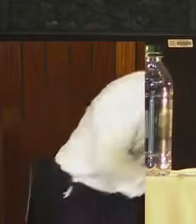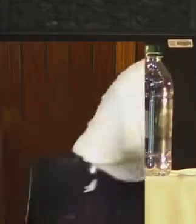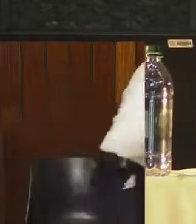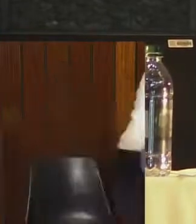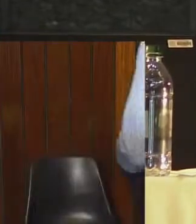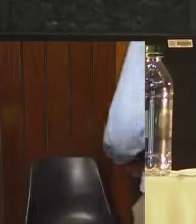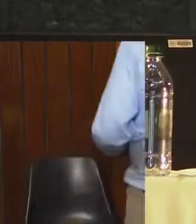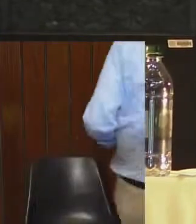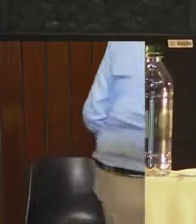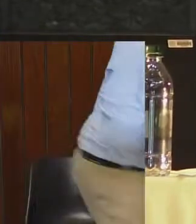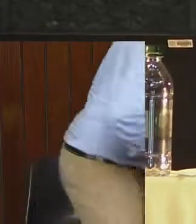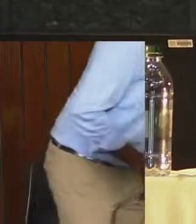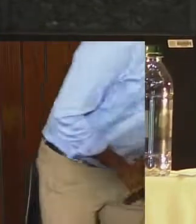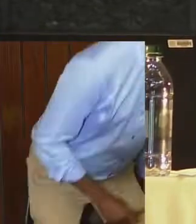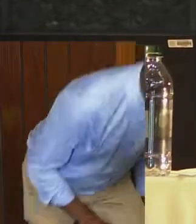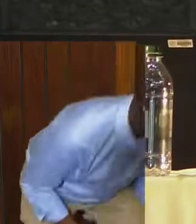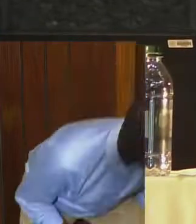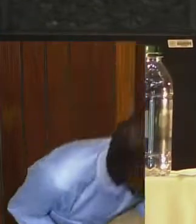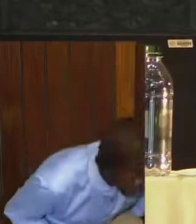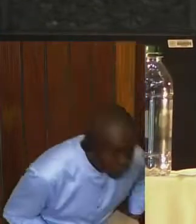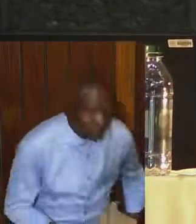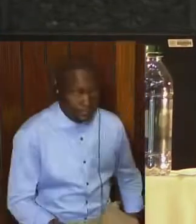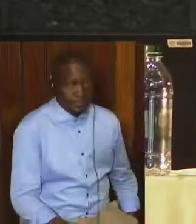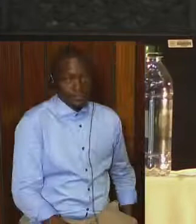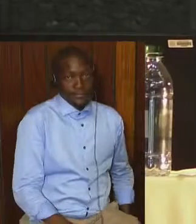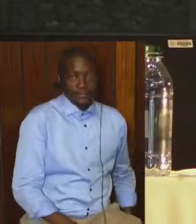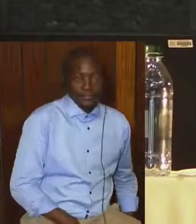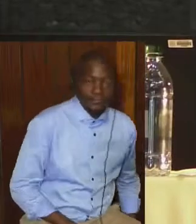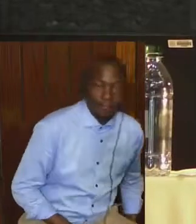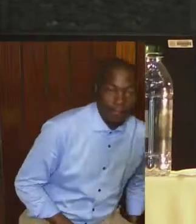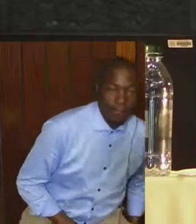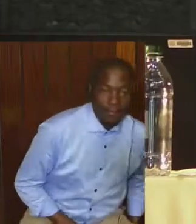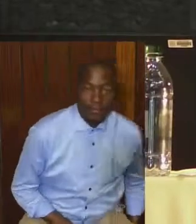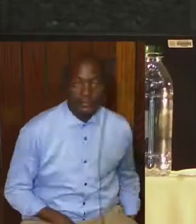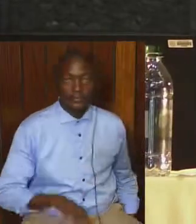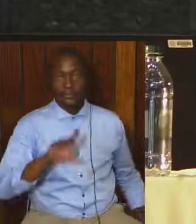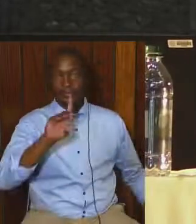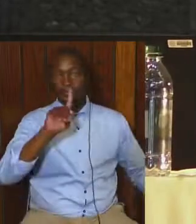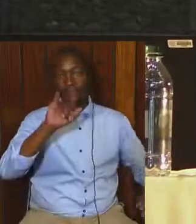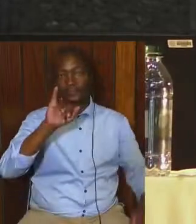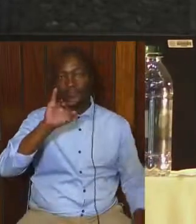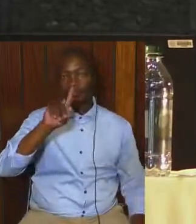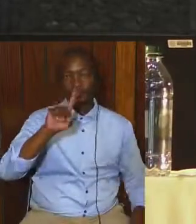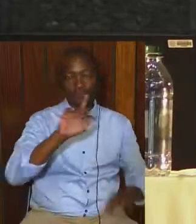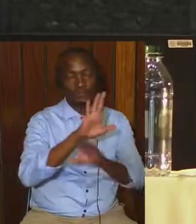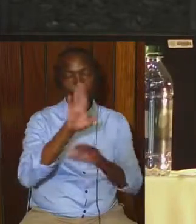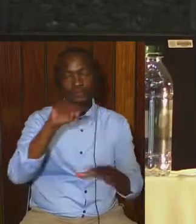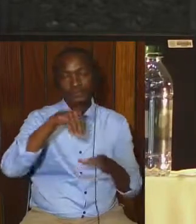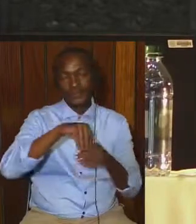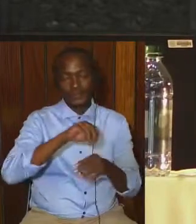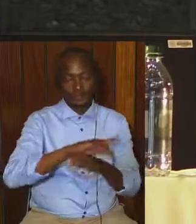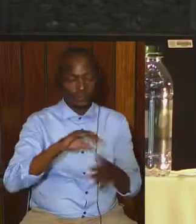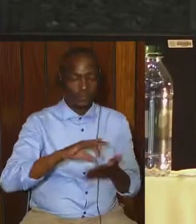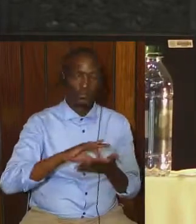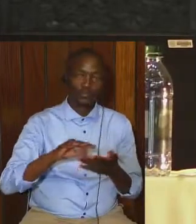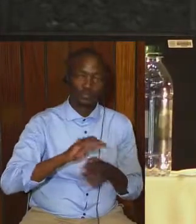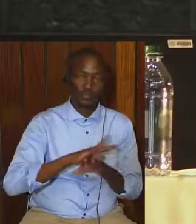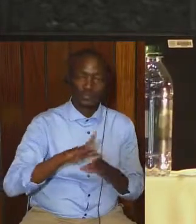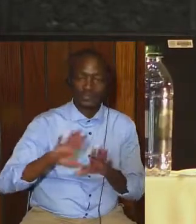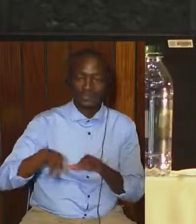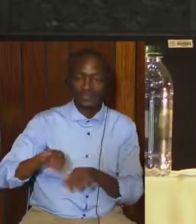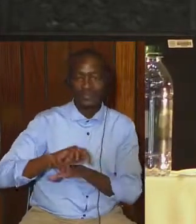the retention monies and the performance guarantees that the DID has entered with the contractor that has abandoned the project or